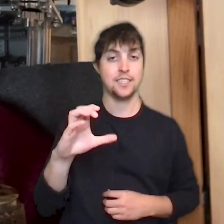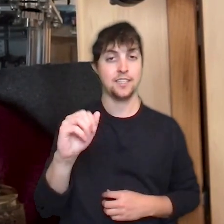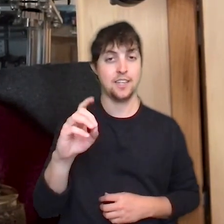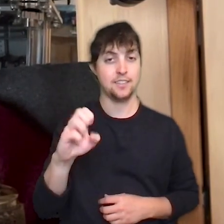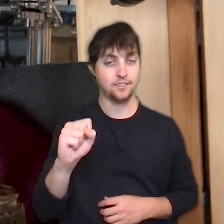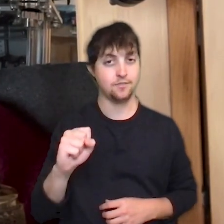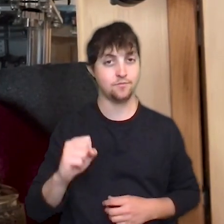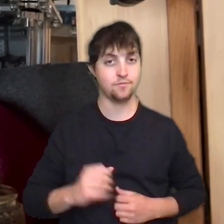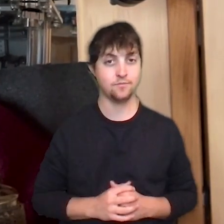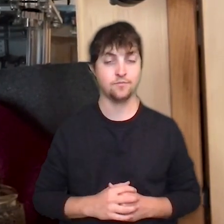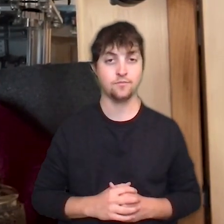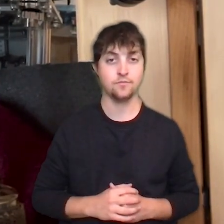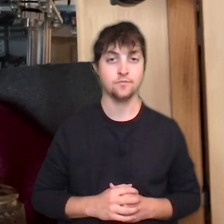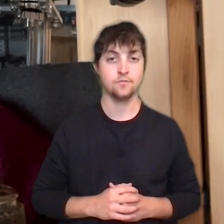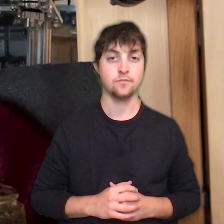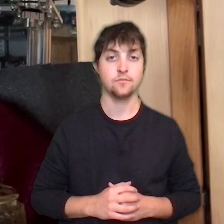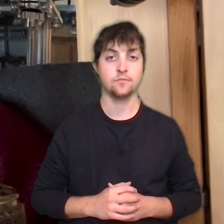more decades.